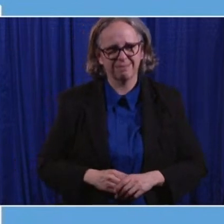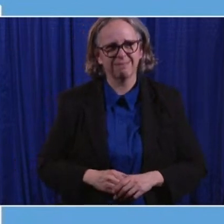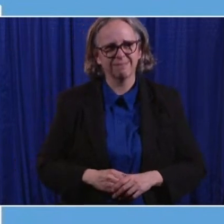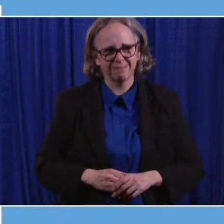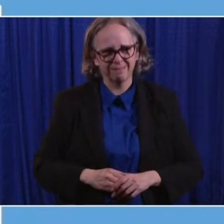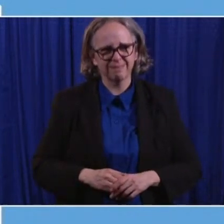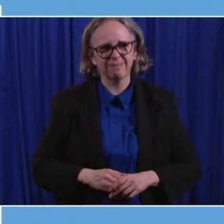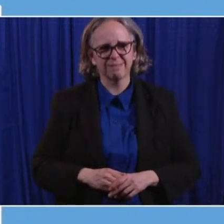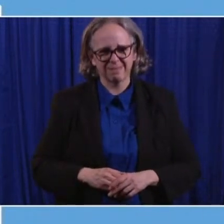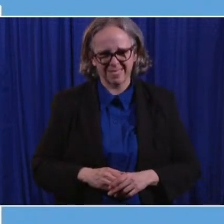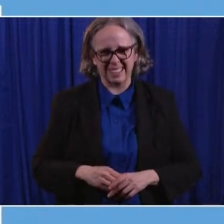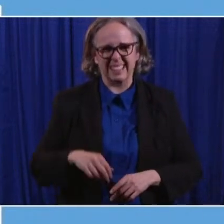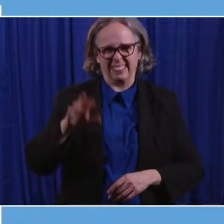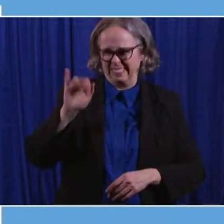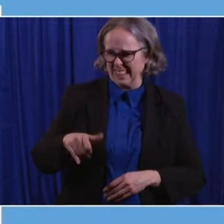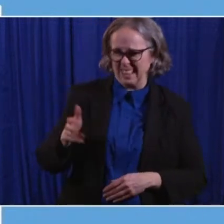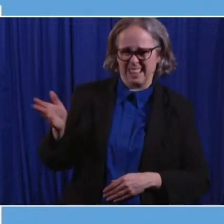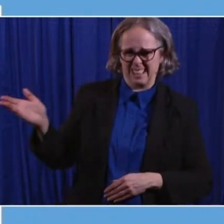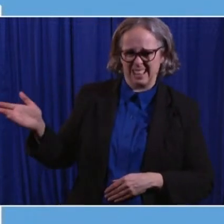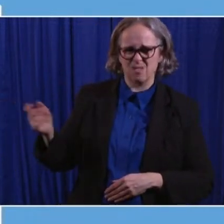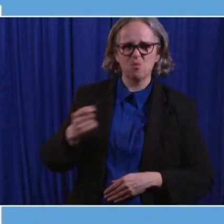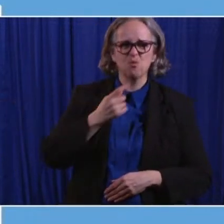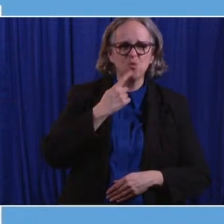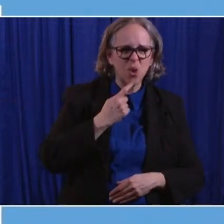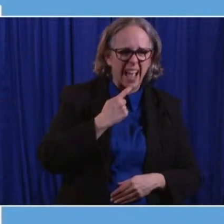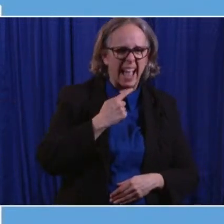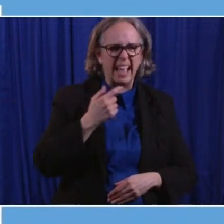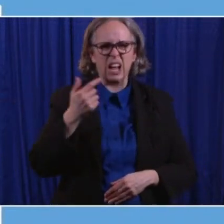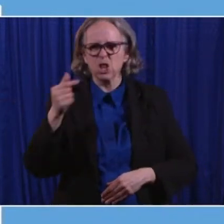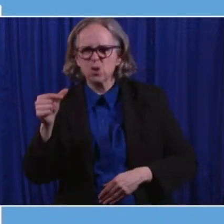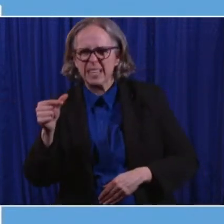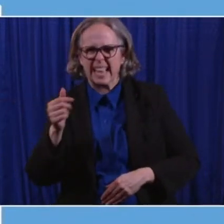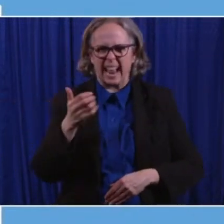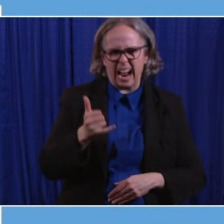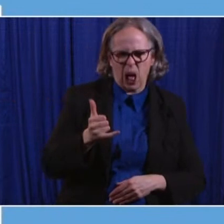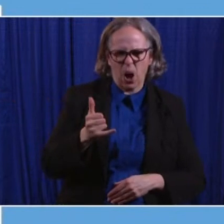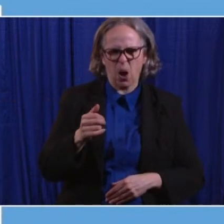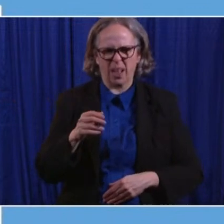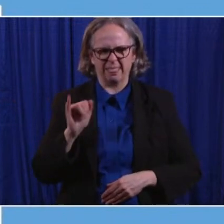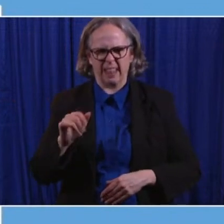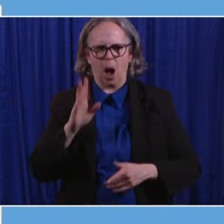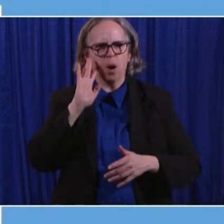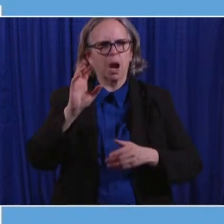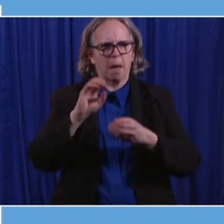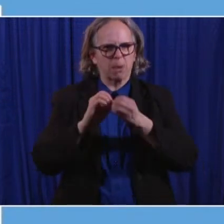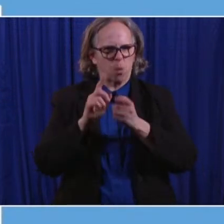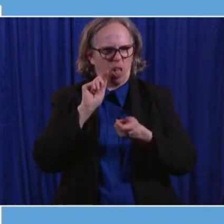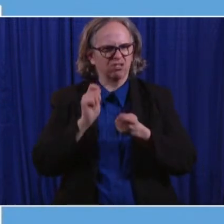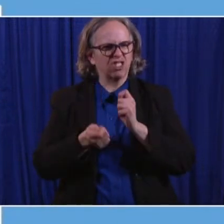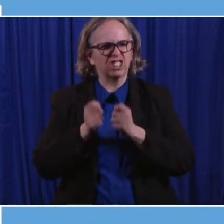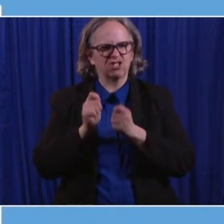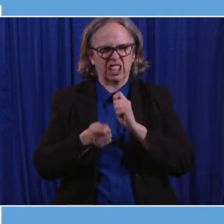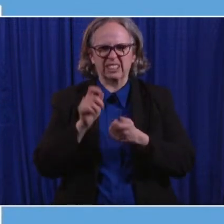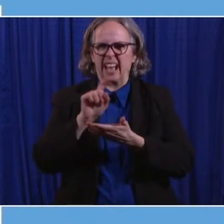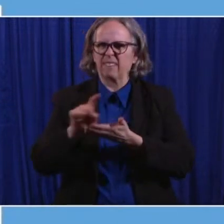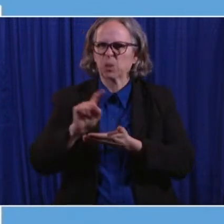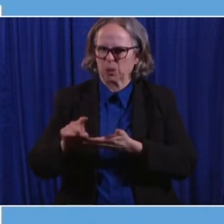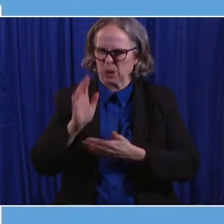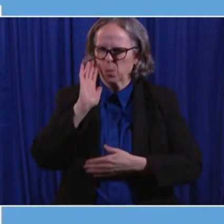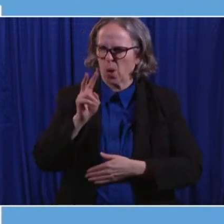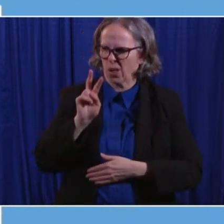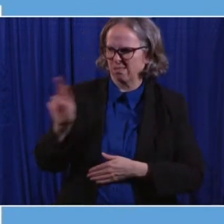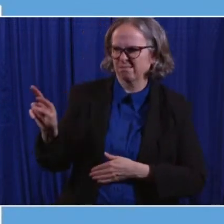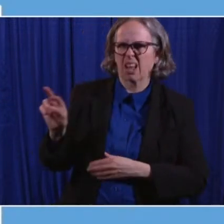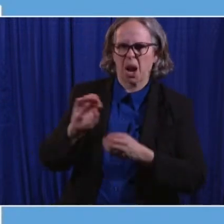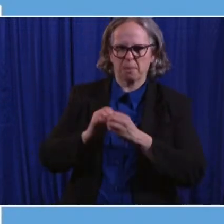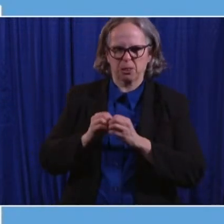who's in red, who's in green, that's going to change by the week. The other thing I would add,